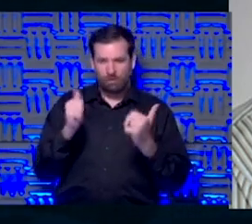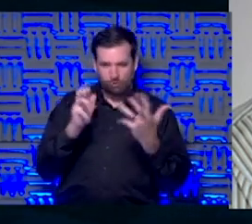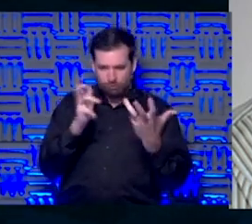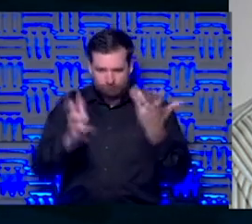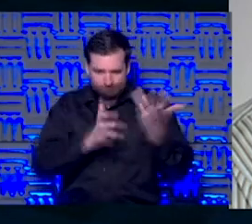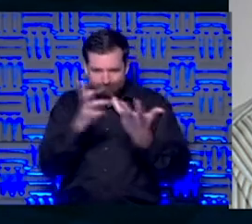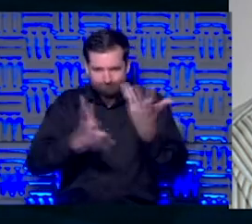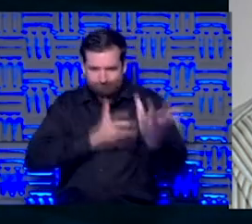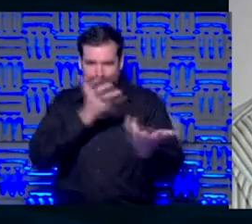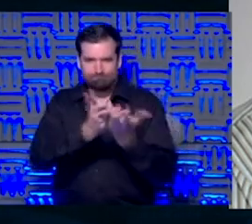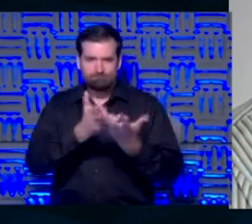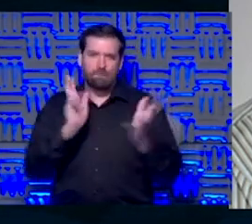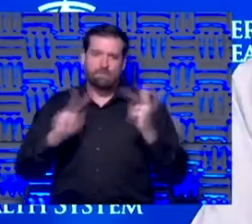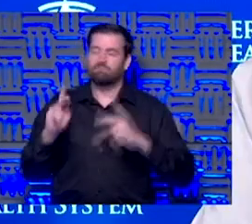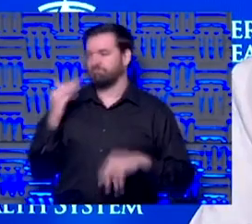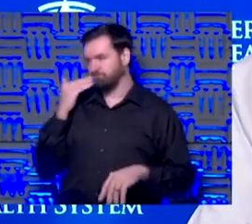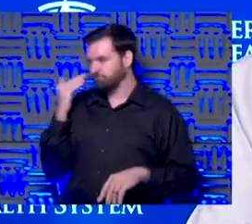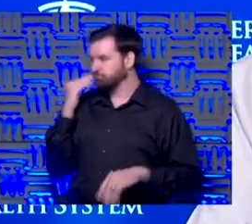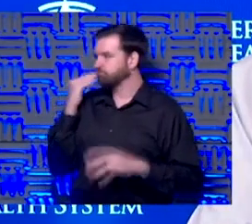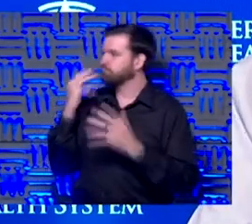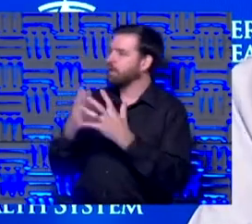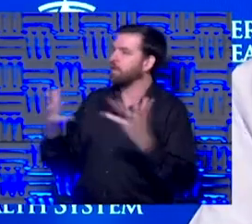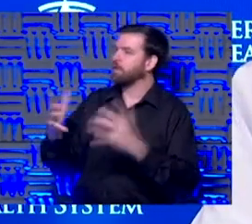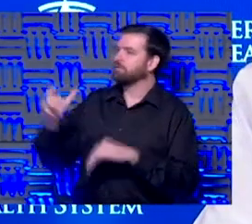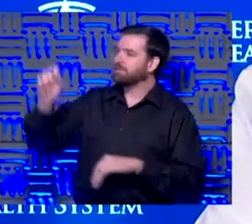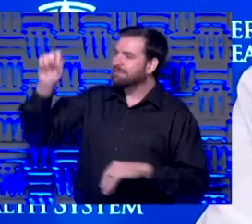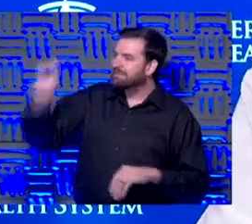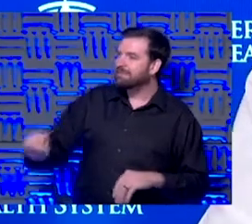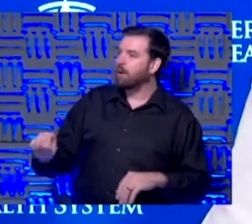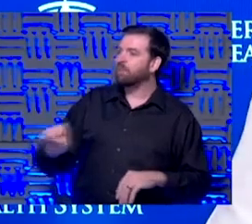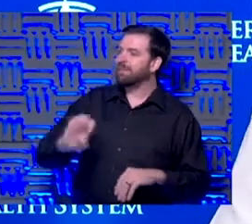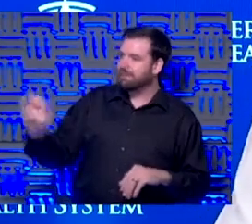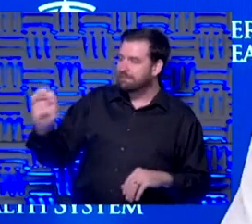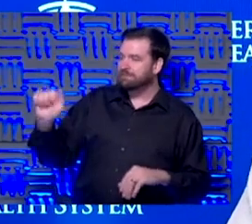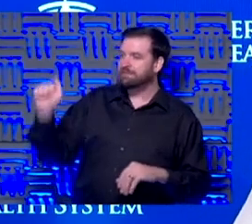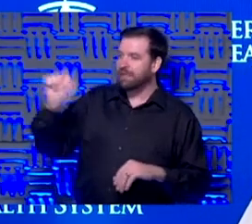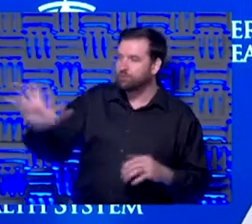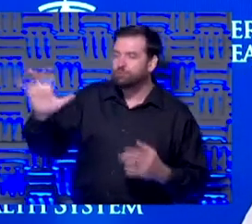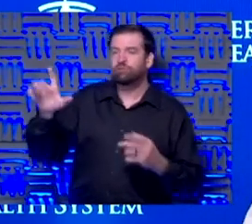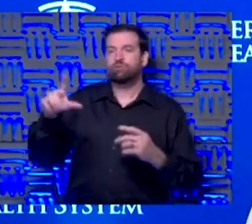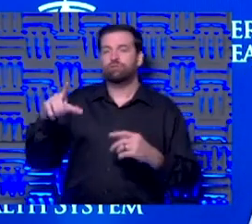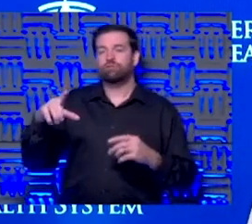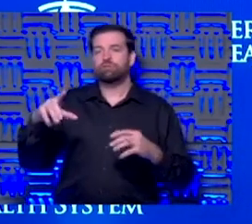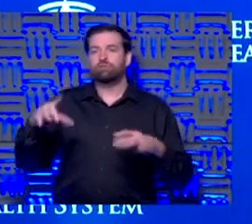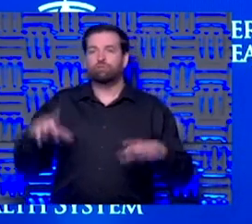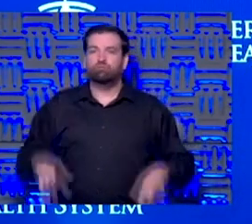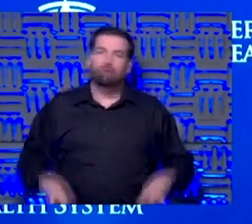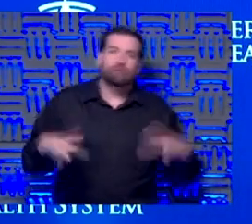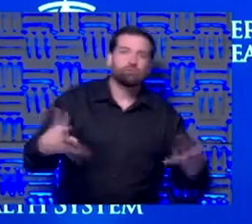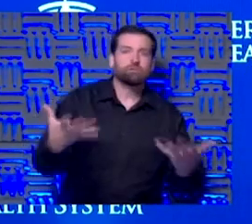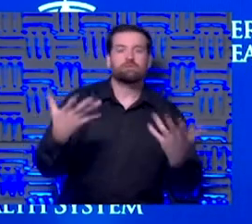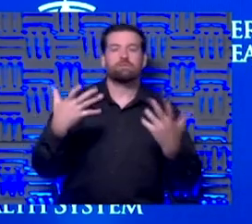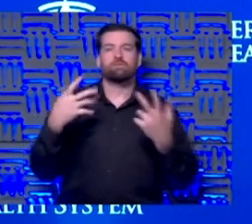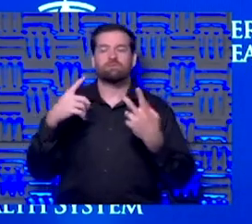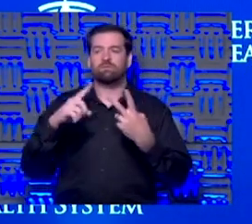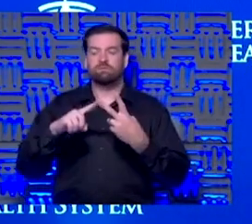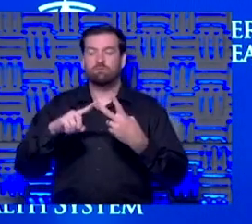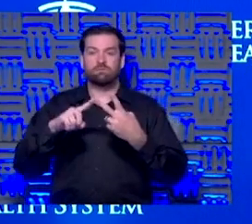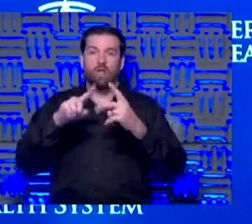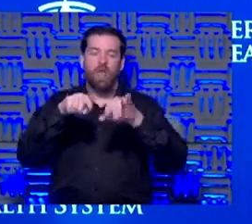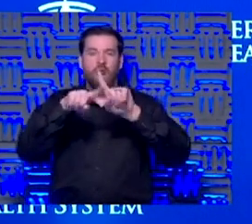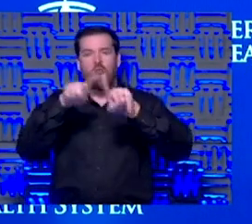are. Yeah, I know there's a lot of Southeast Asian communities, Ukrainian, right. Russian. I mean, Wyandotte County is a